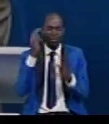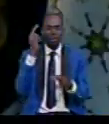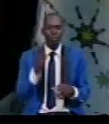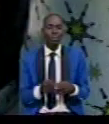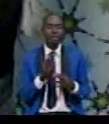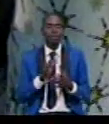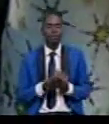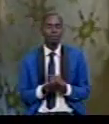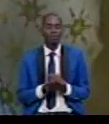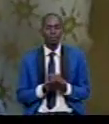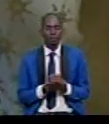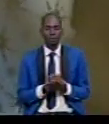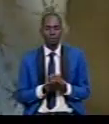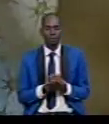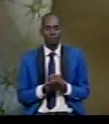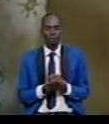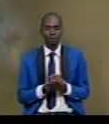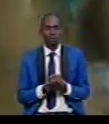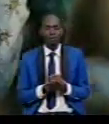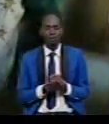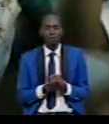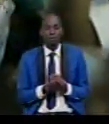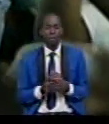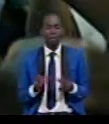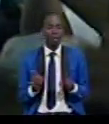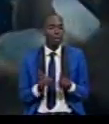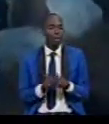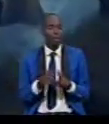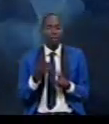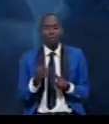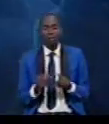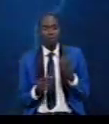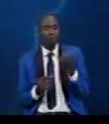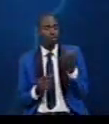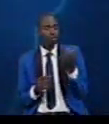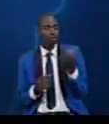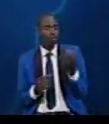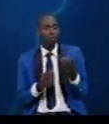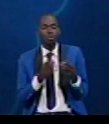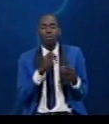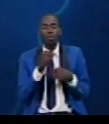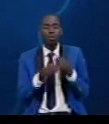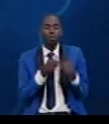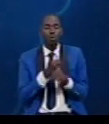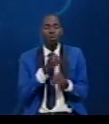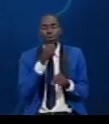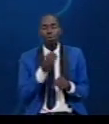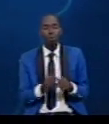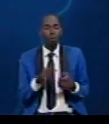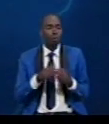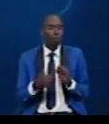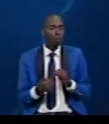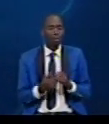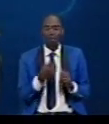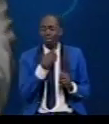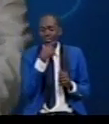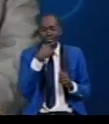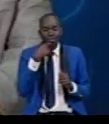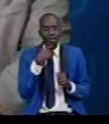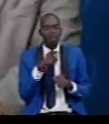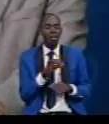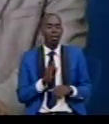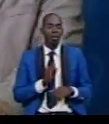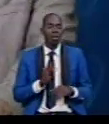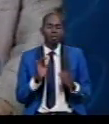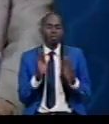name. As the 12-year-old issue of blood dried up, I pray,